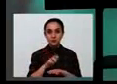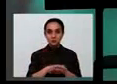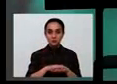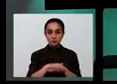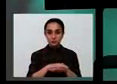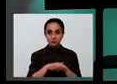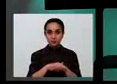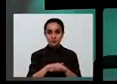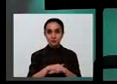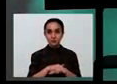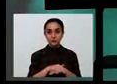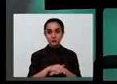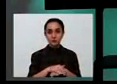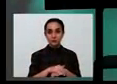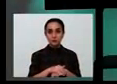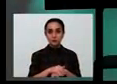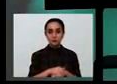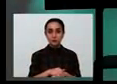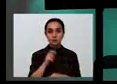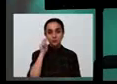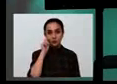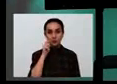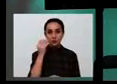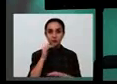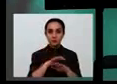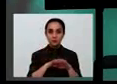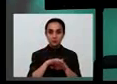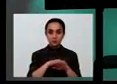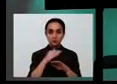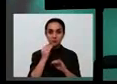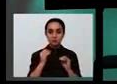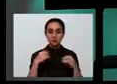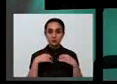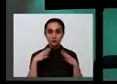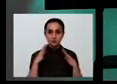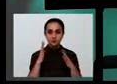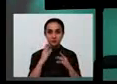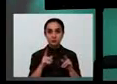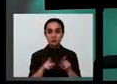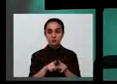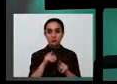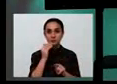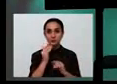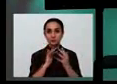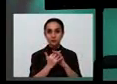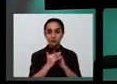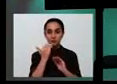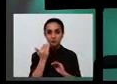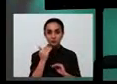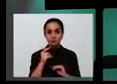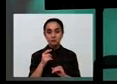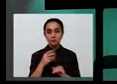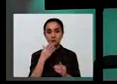aholimiz, demak, kimni? Xitoyning aholisi boy bo'ladi. Va mana bu qishloqlardagi